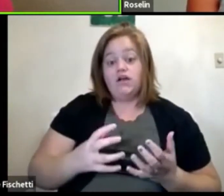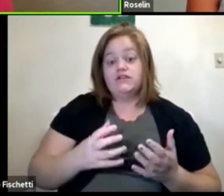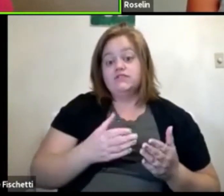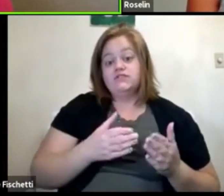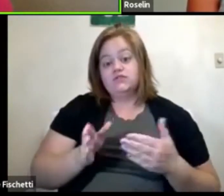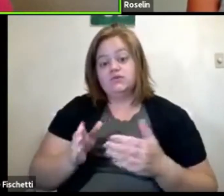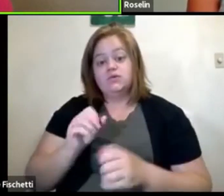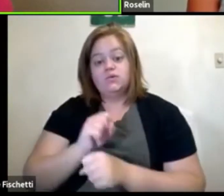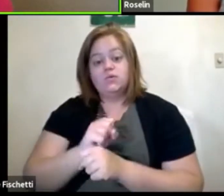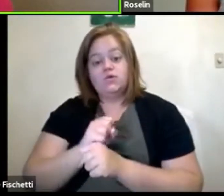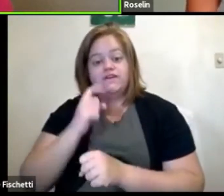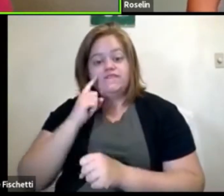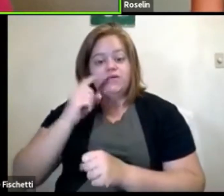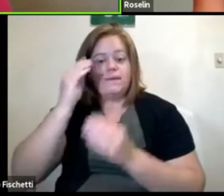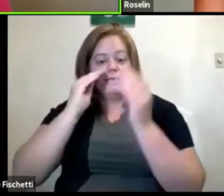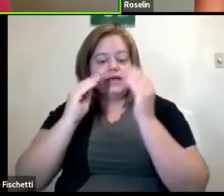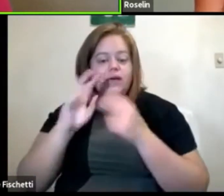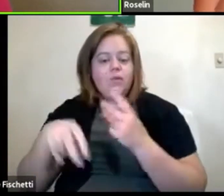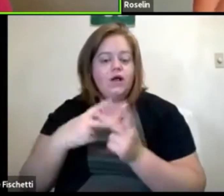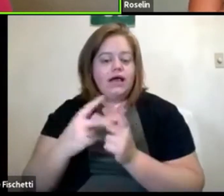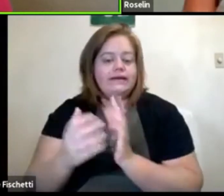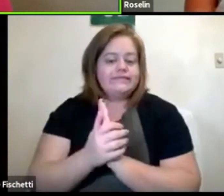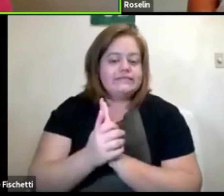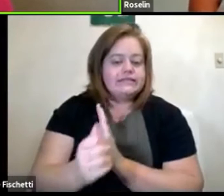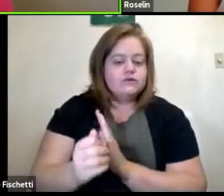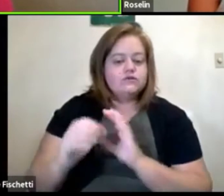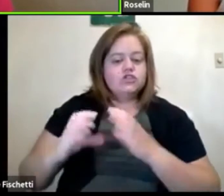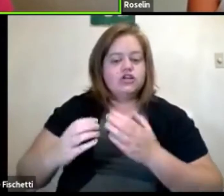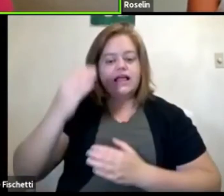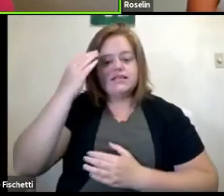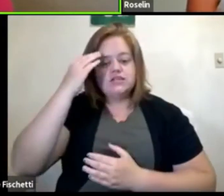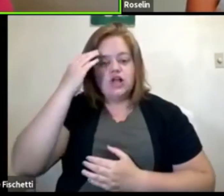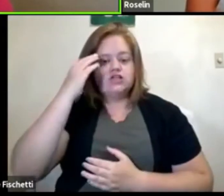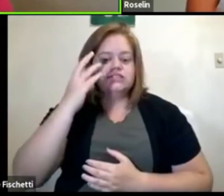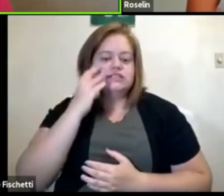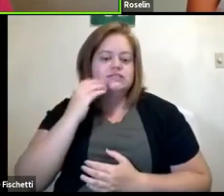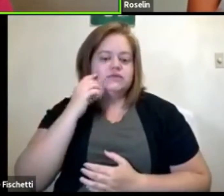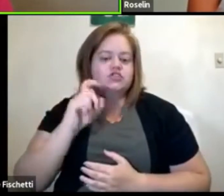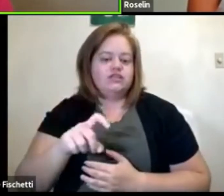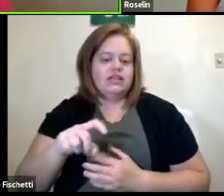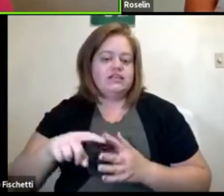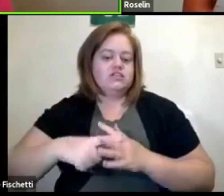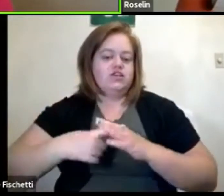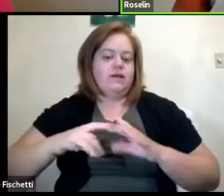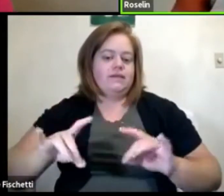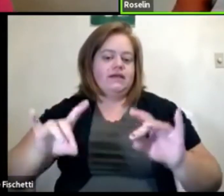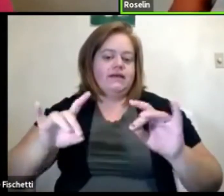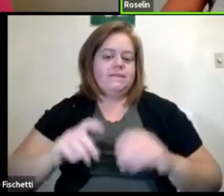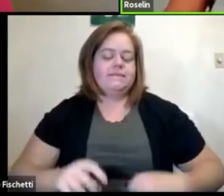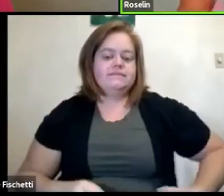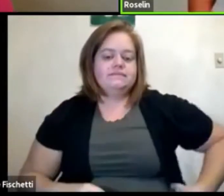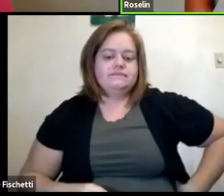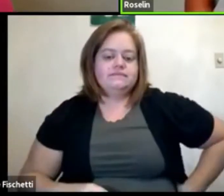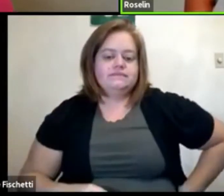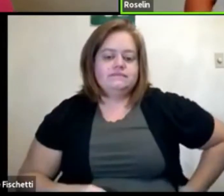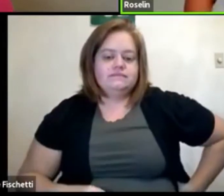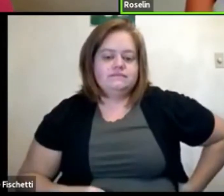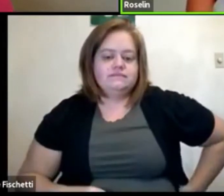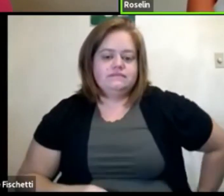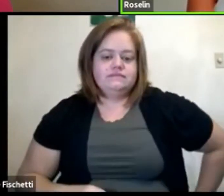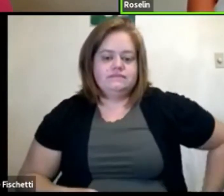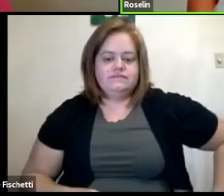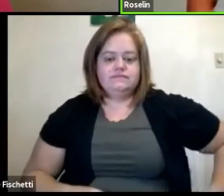makeup company? What kind of skills or course knowledge and experience do you think they should pursue? So I think, like, your